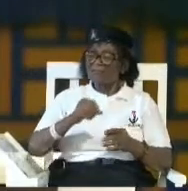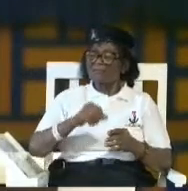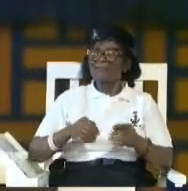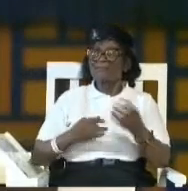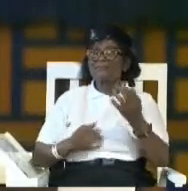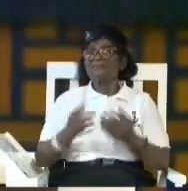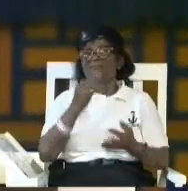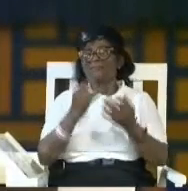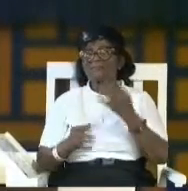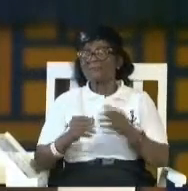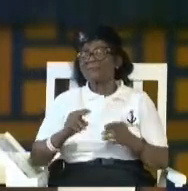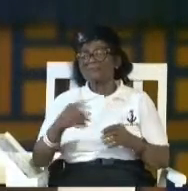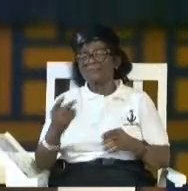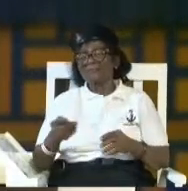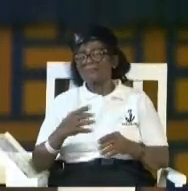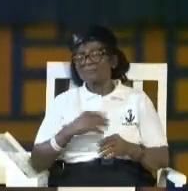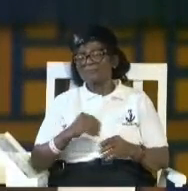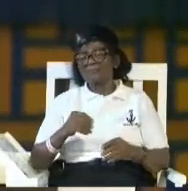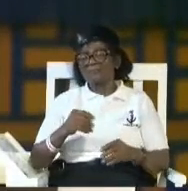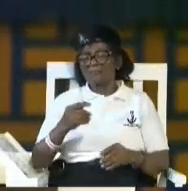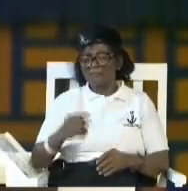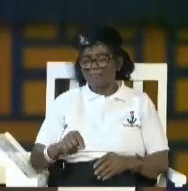And the screen disappeared.